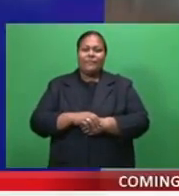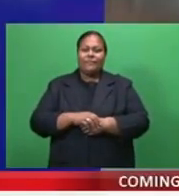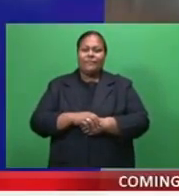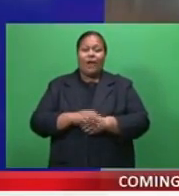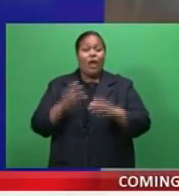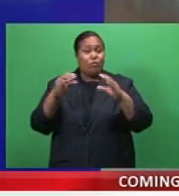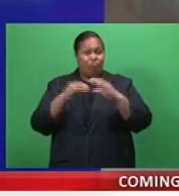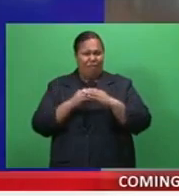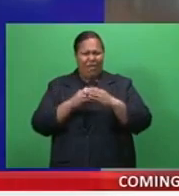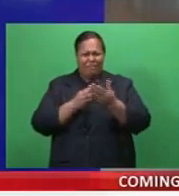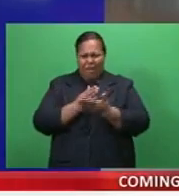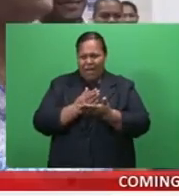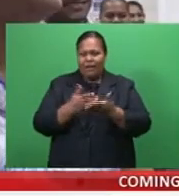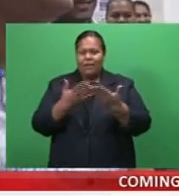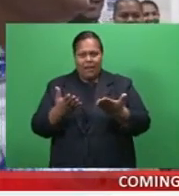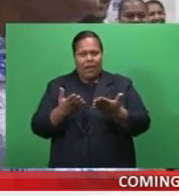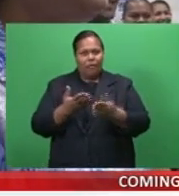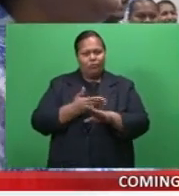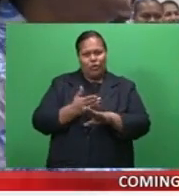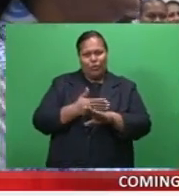Bank refurbishes flagship store.